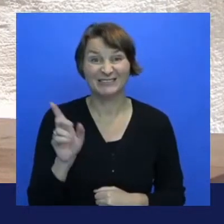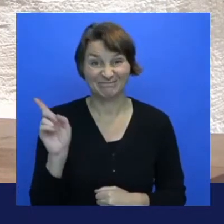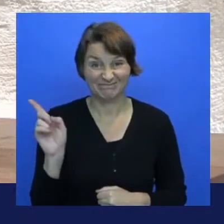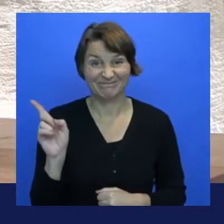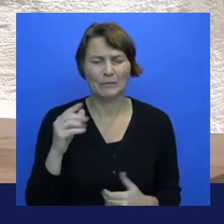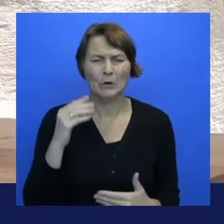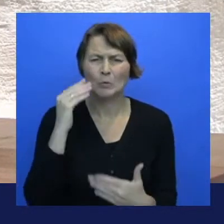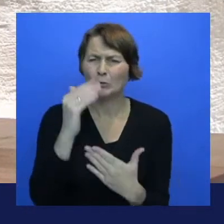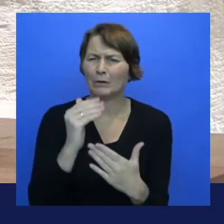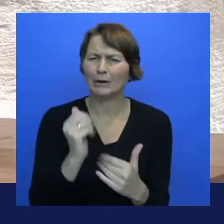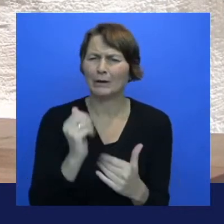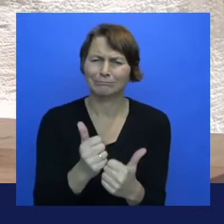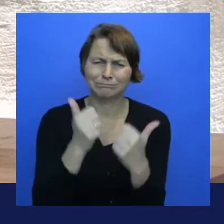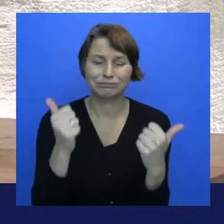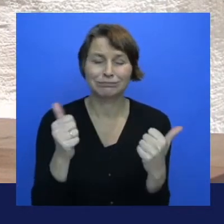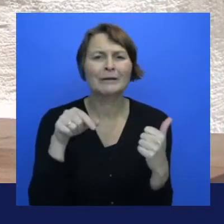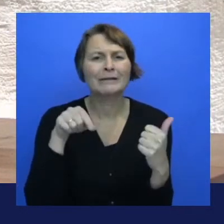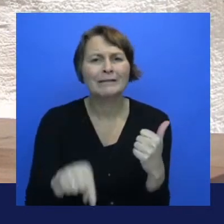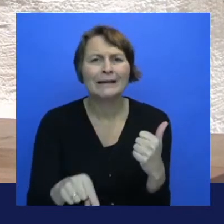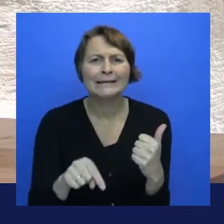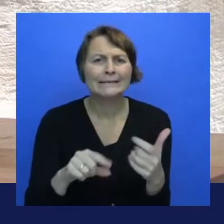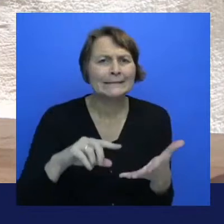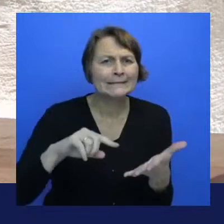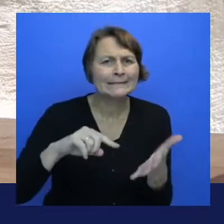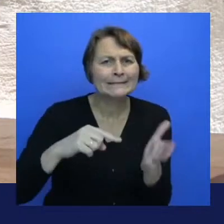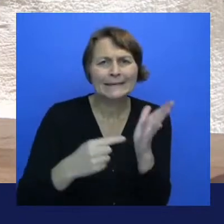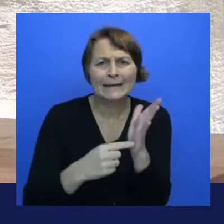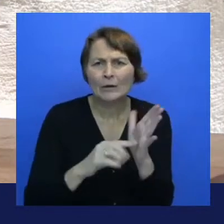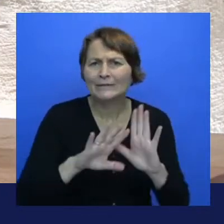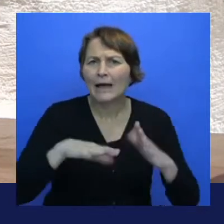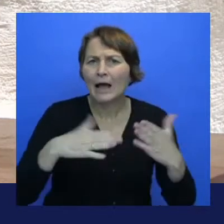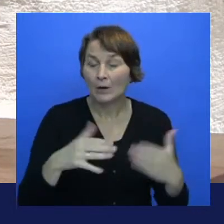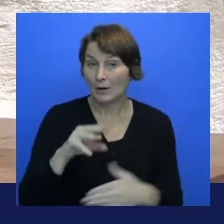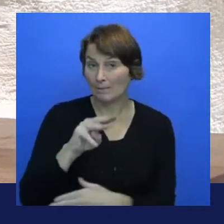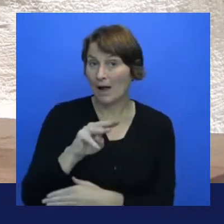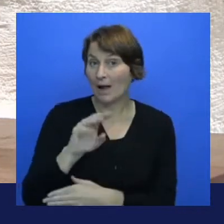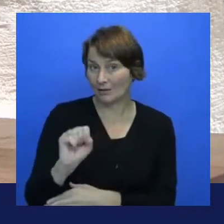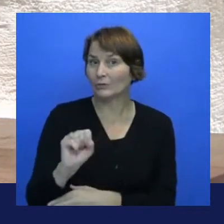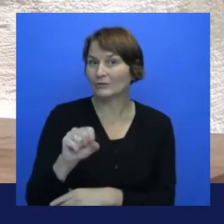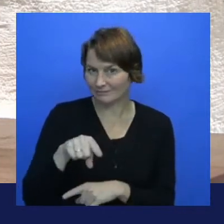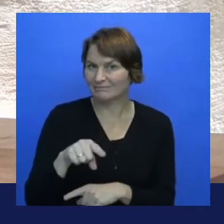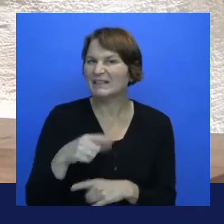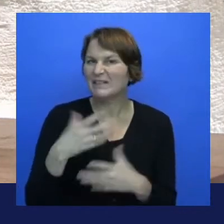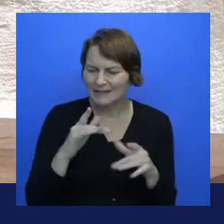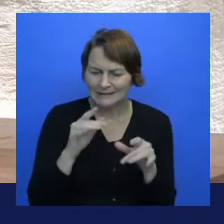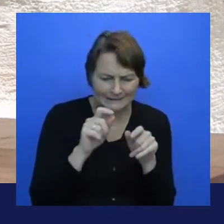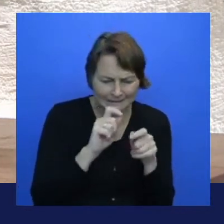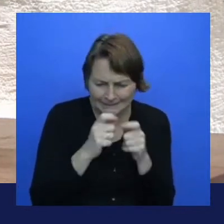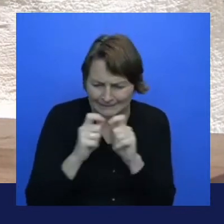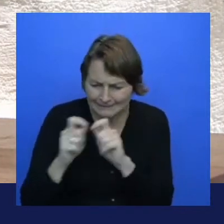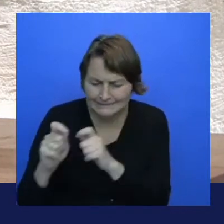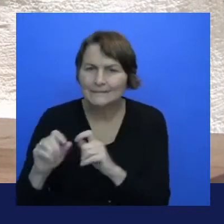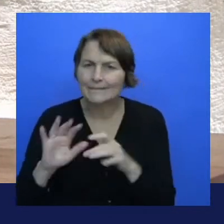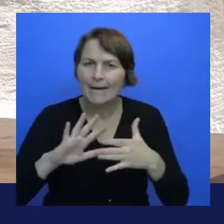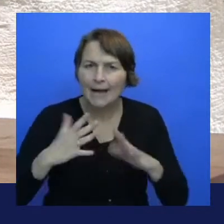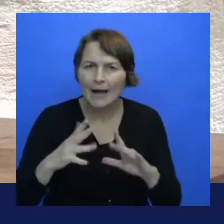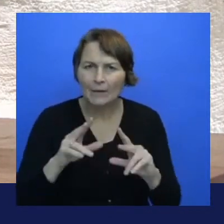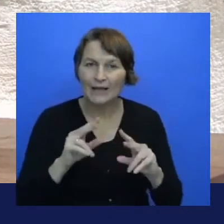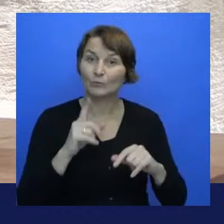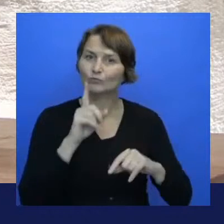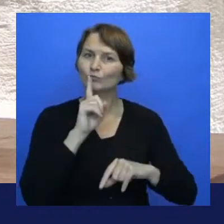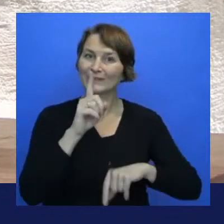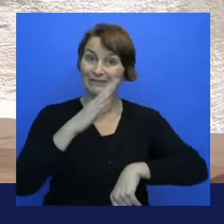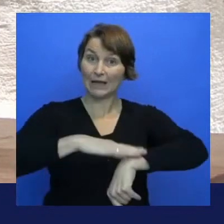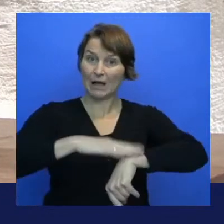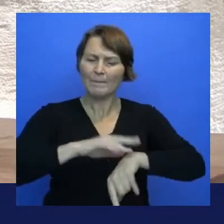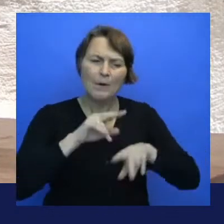that we really developed internally at Microsoft to monitor a lot of our own internal systems and a lot of the real-time monitoring for that. And so just